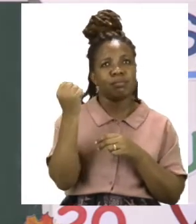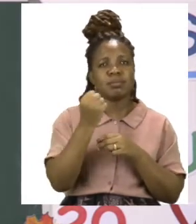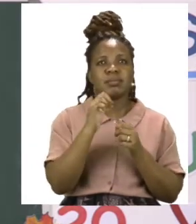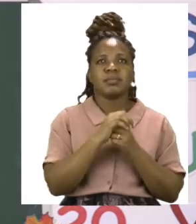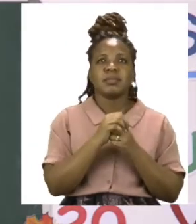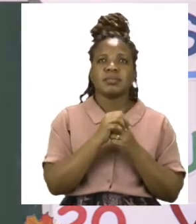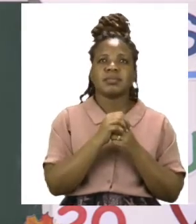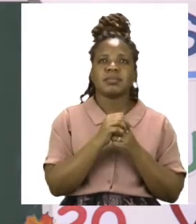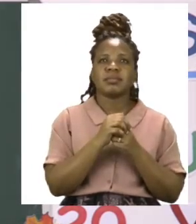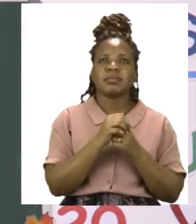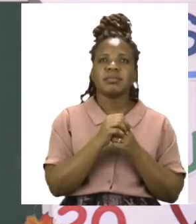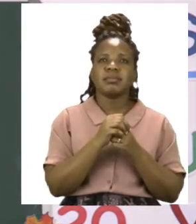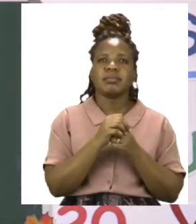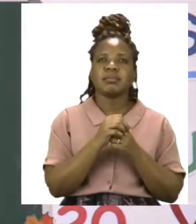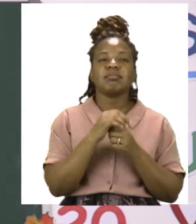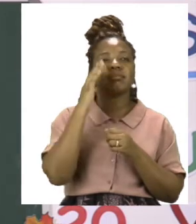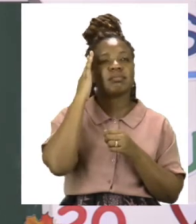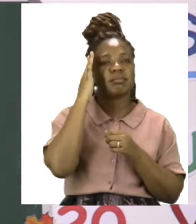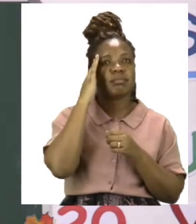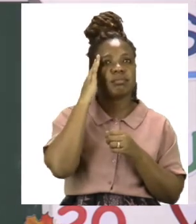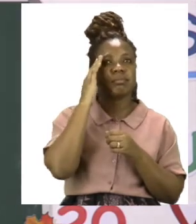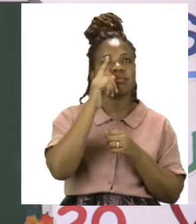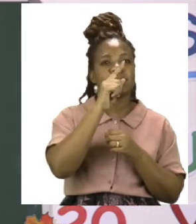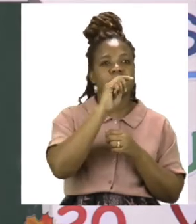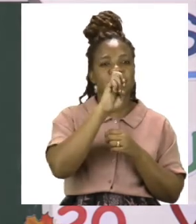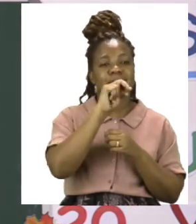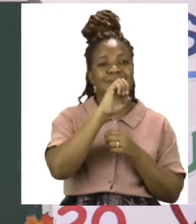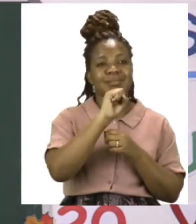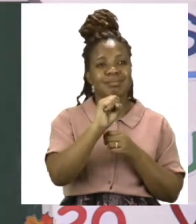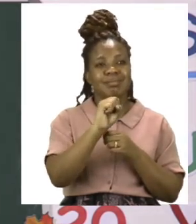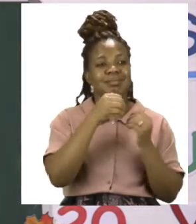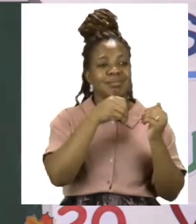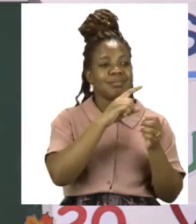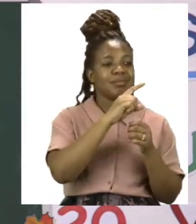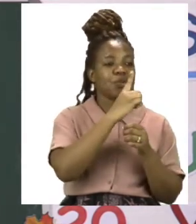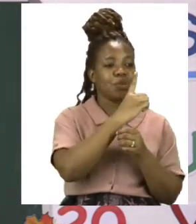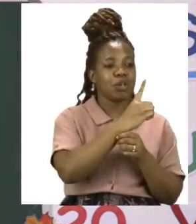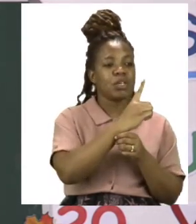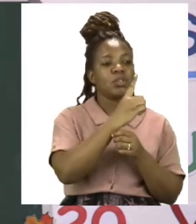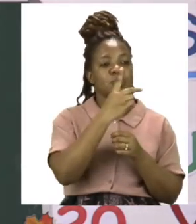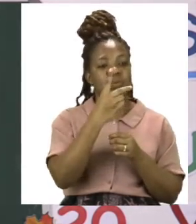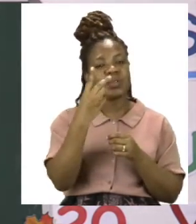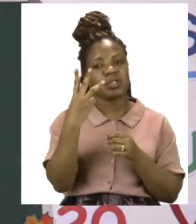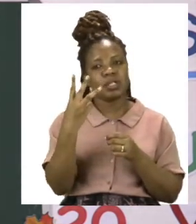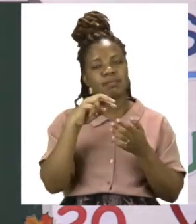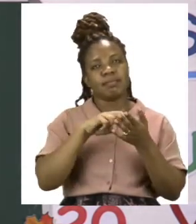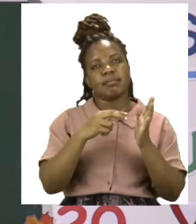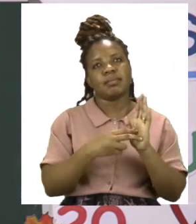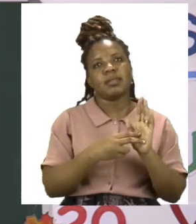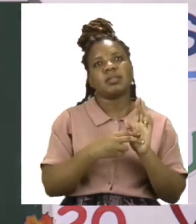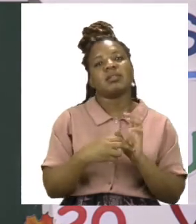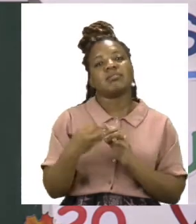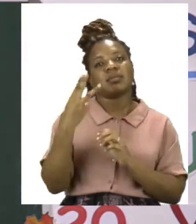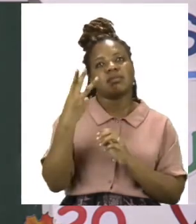Mr. Tens, we know that 3 is bigger than 1. So that means 38